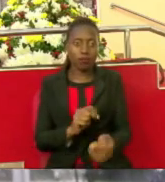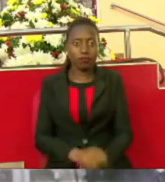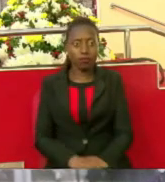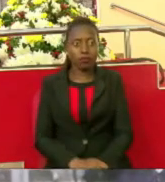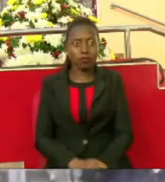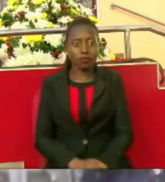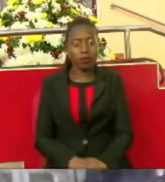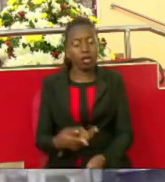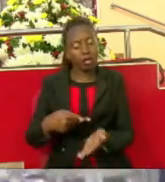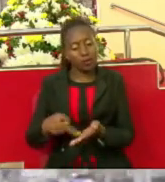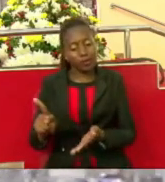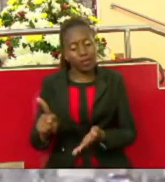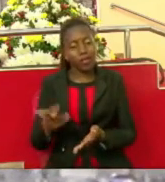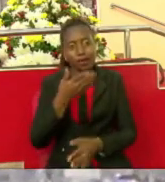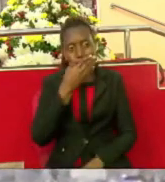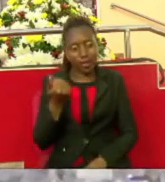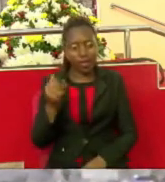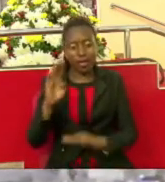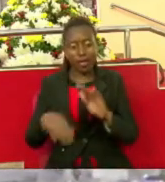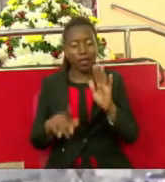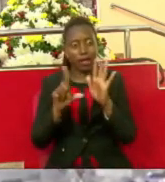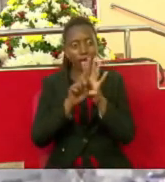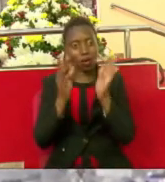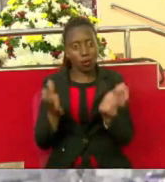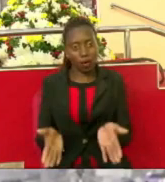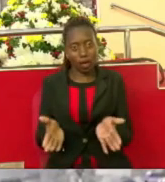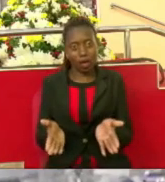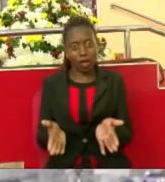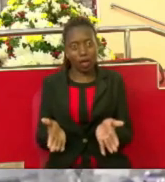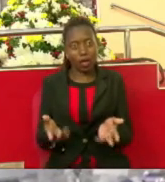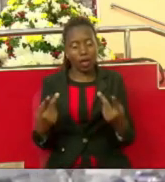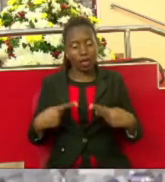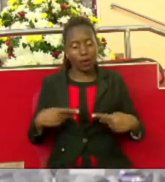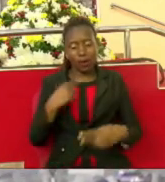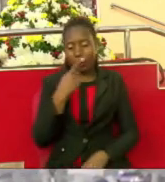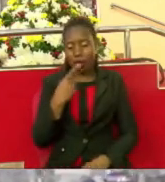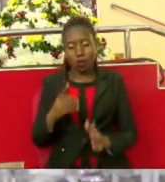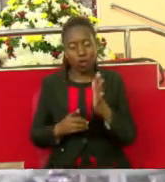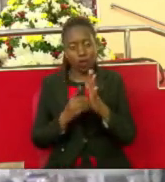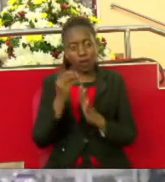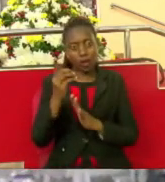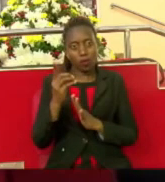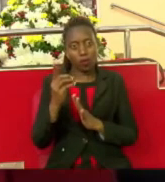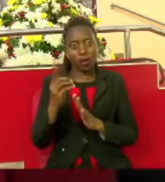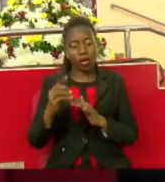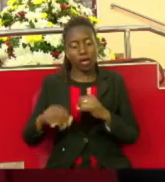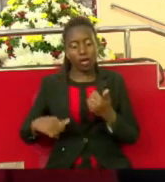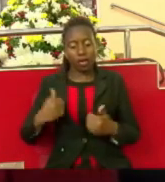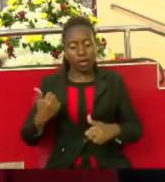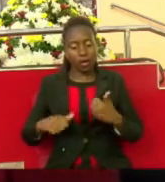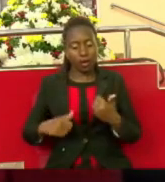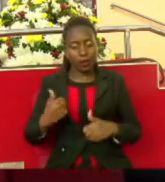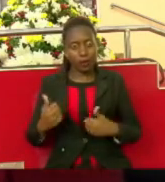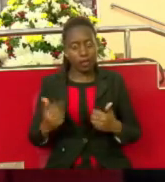It pays better than a lawyer. The people who develop the games that your children play. Sought